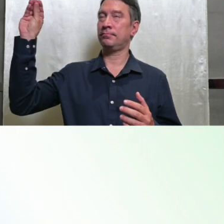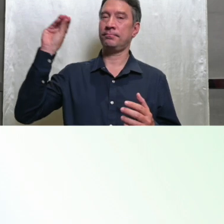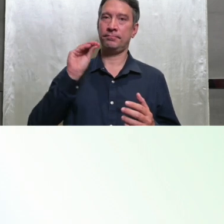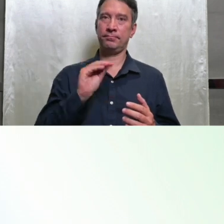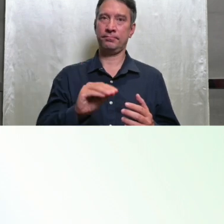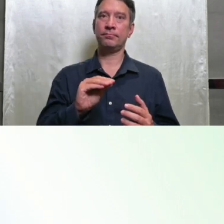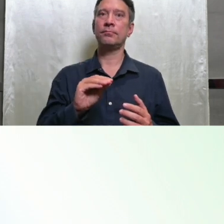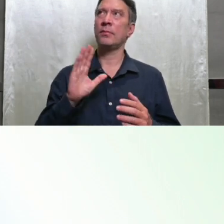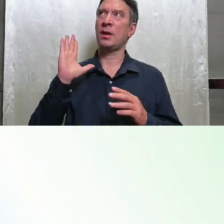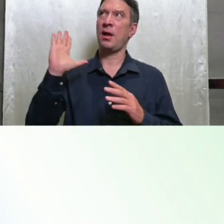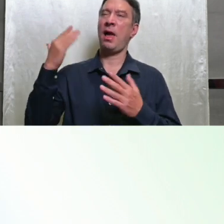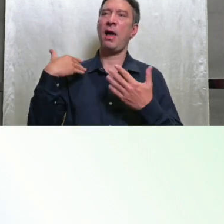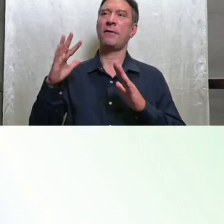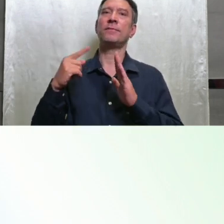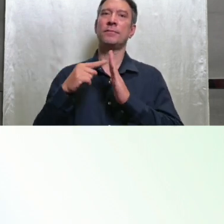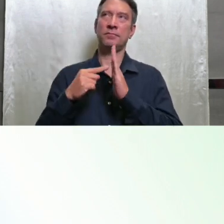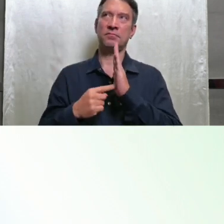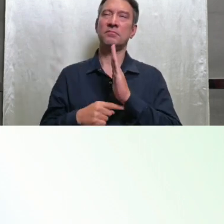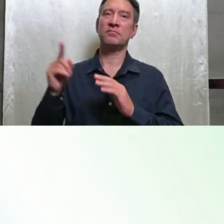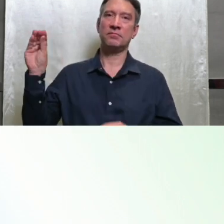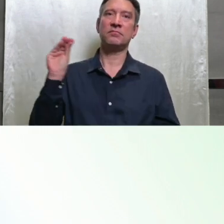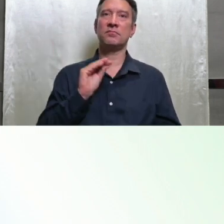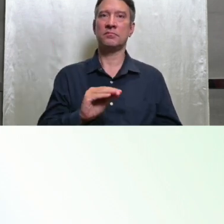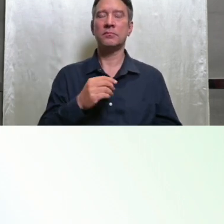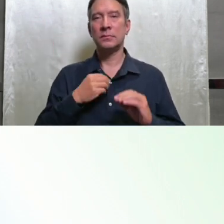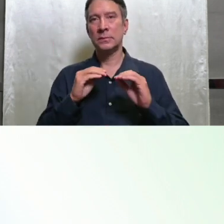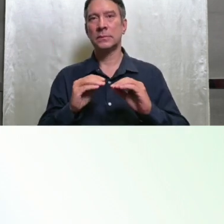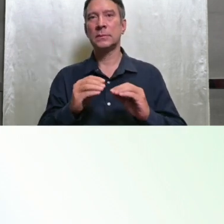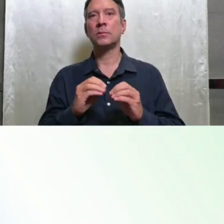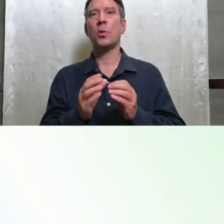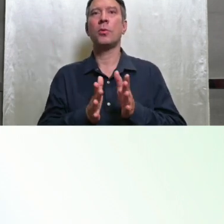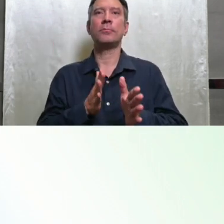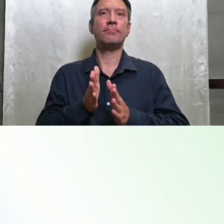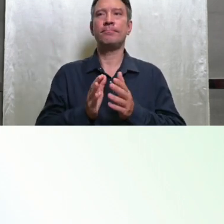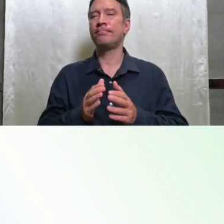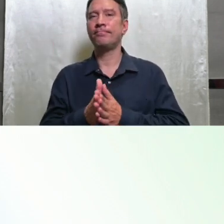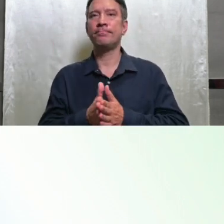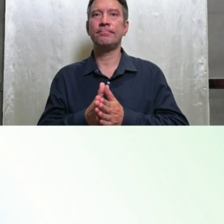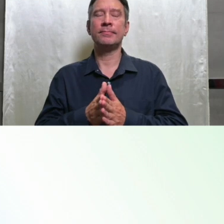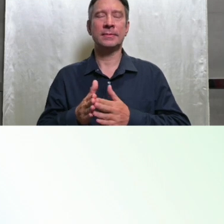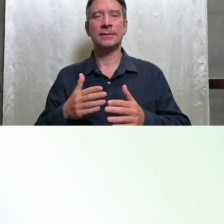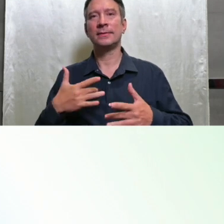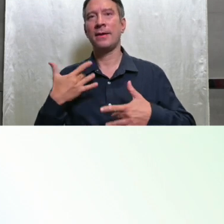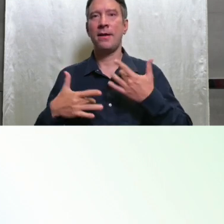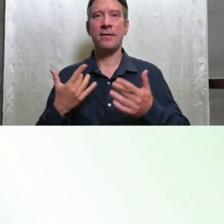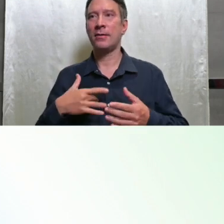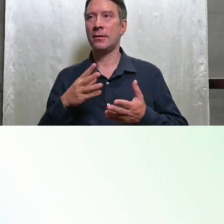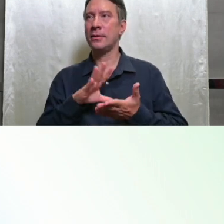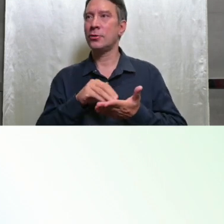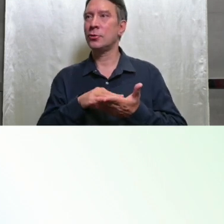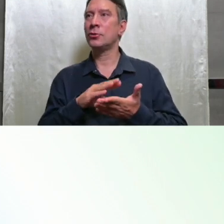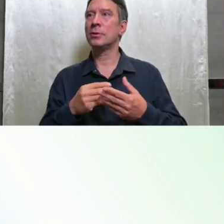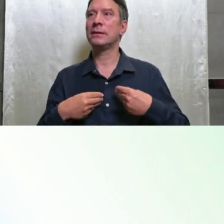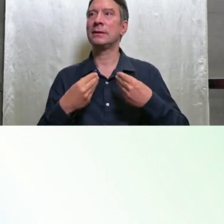survival. We should be leading, we should be creating, and we should be transforming the world around us. It's not a matter